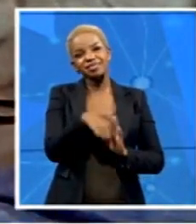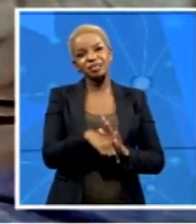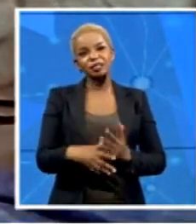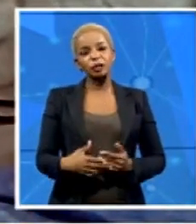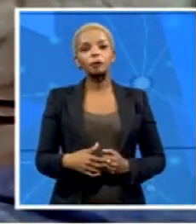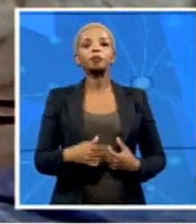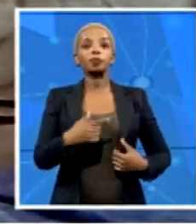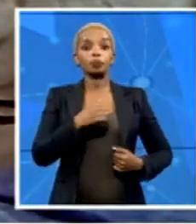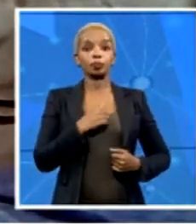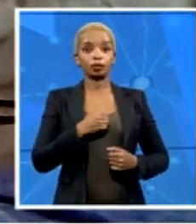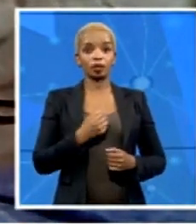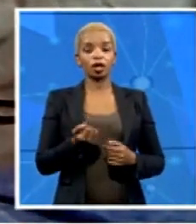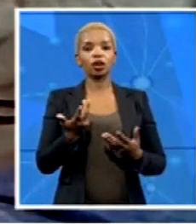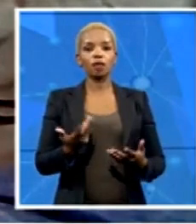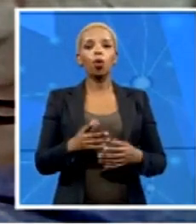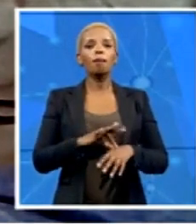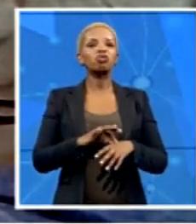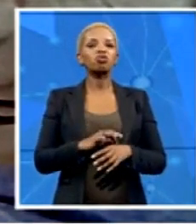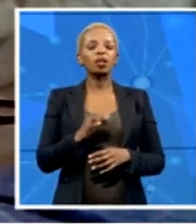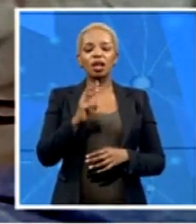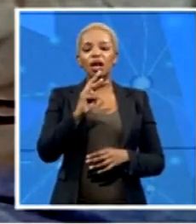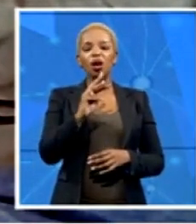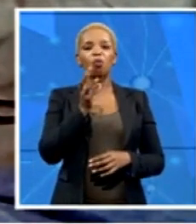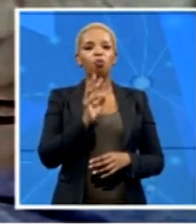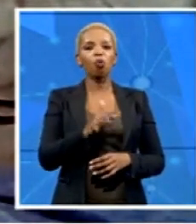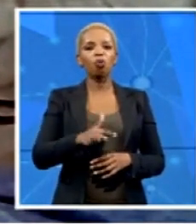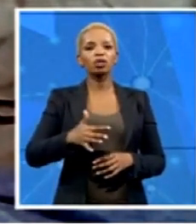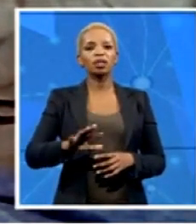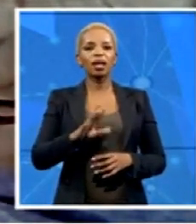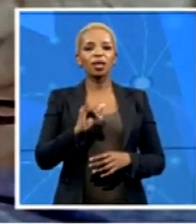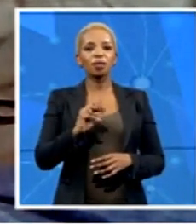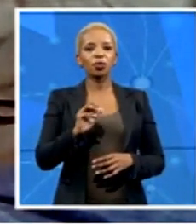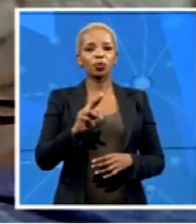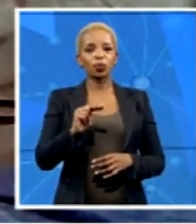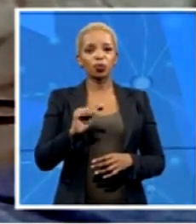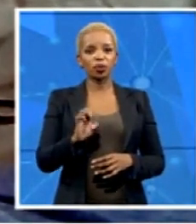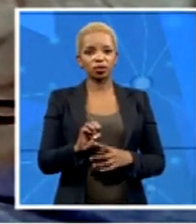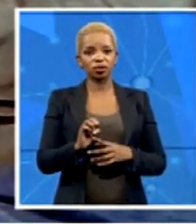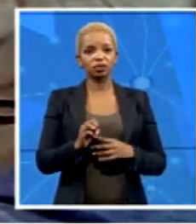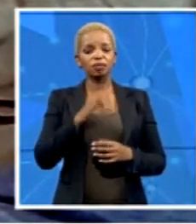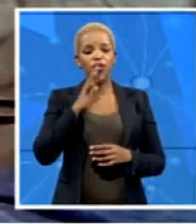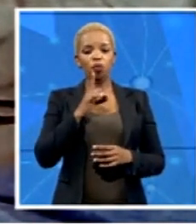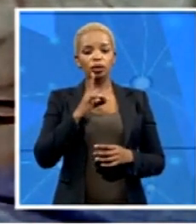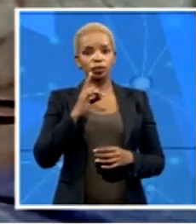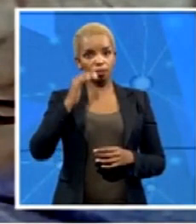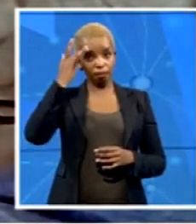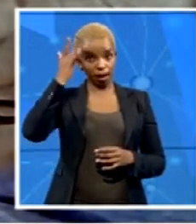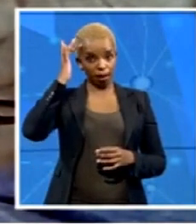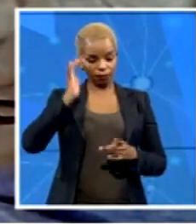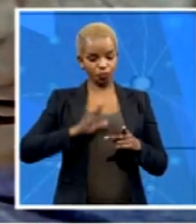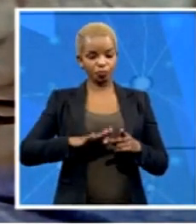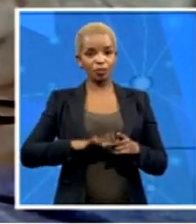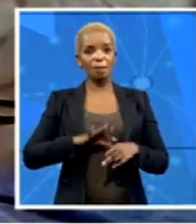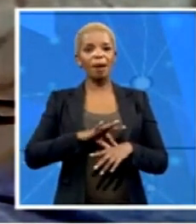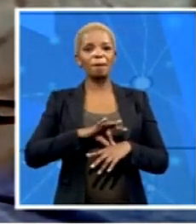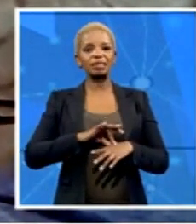Right. And what happens is the message between my nerves and muscles gets blocked. Mm. So I'll know that I need to swallow,